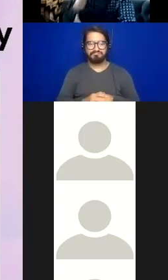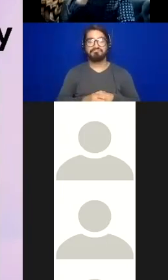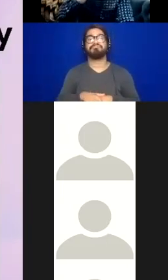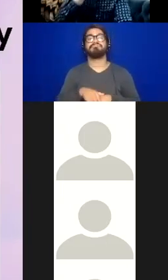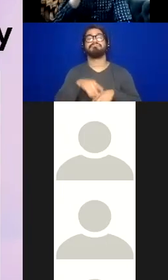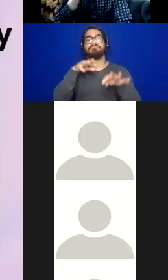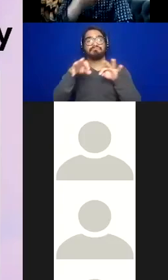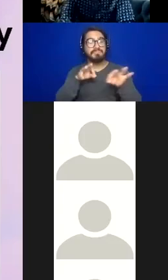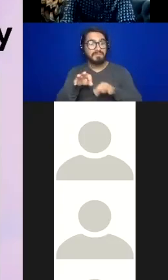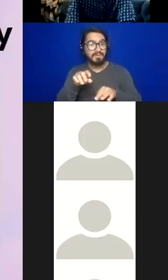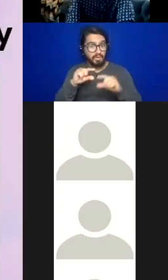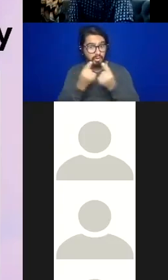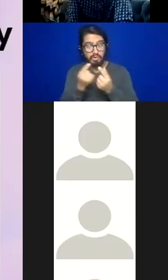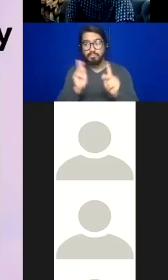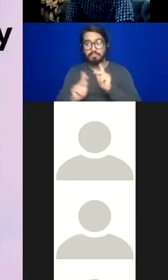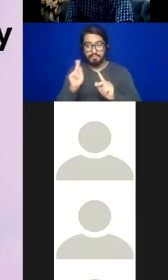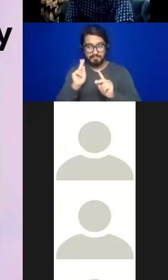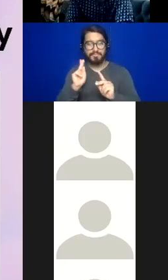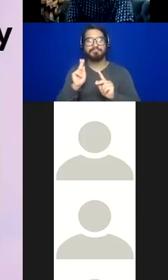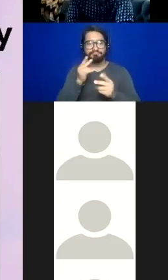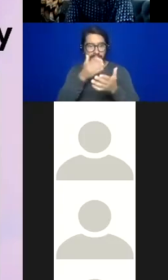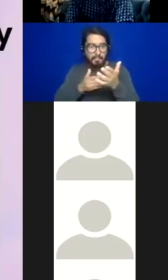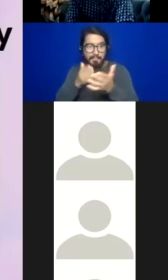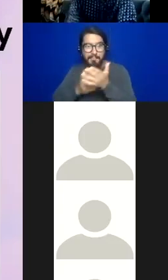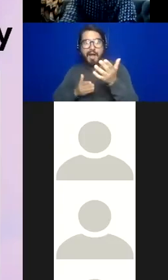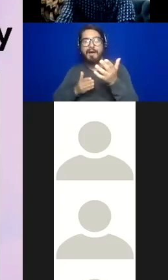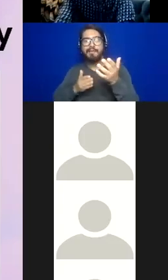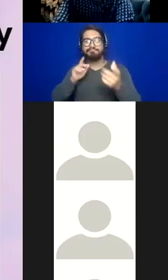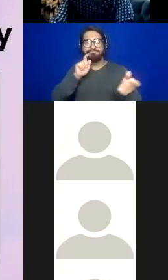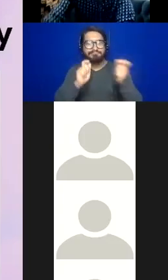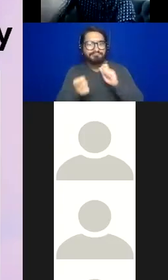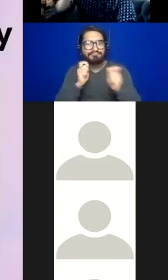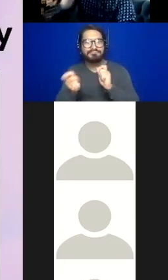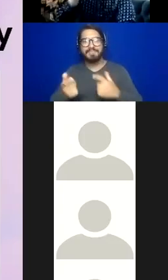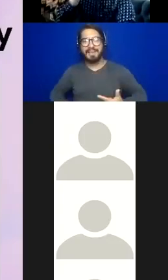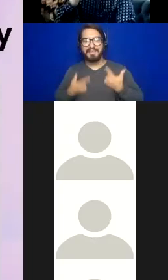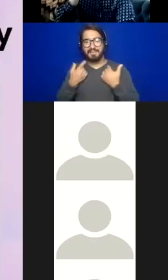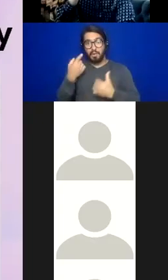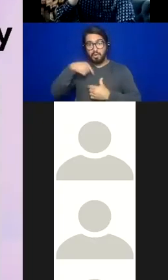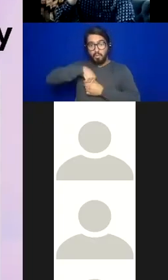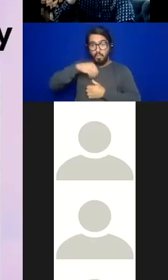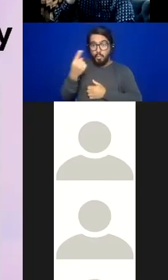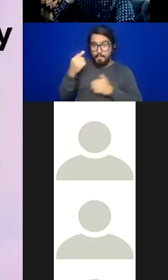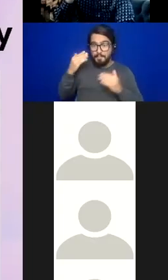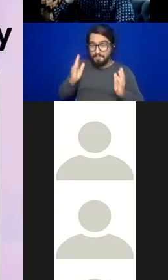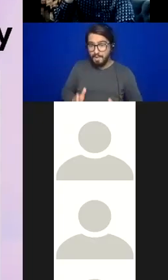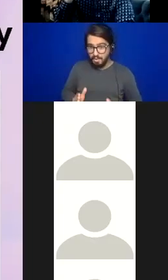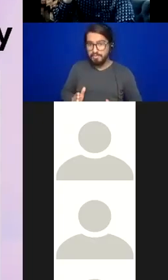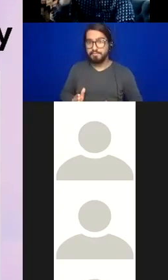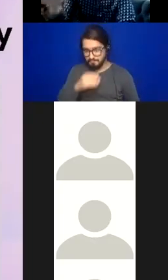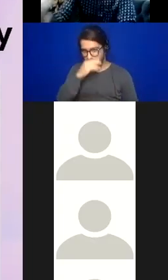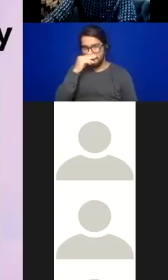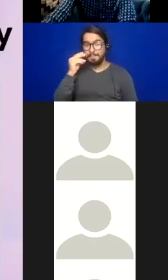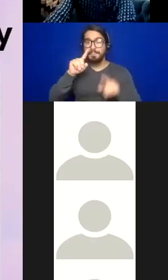Describes any group of people, parts, alters, living in one body. Different systems use